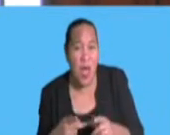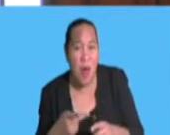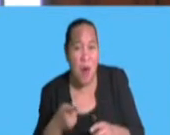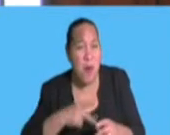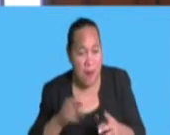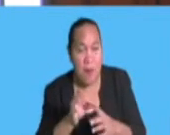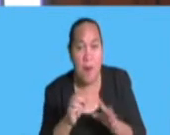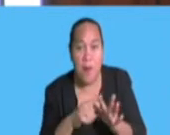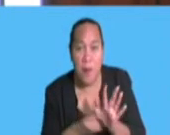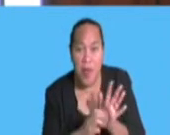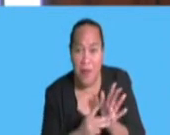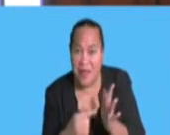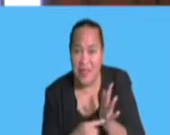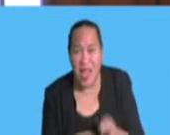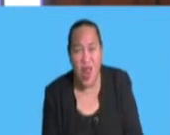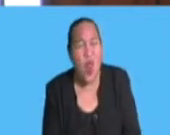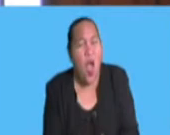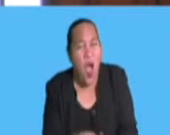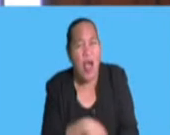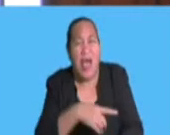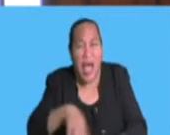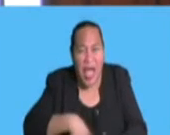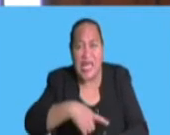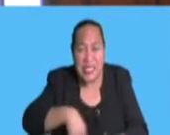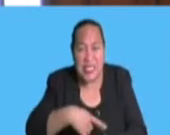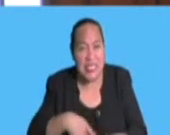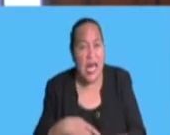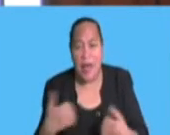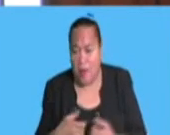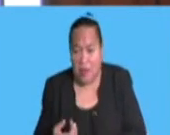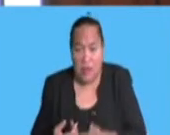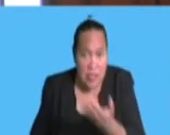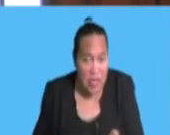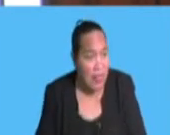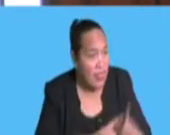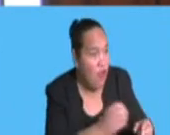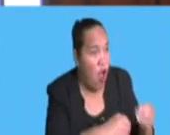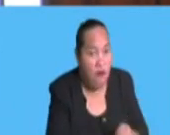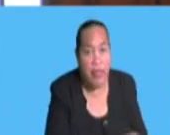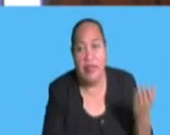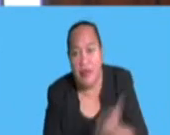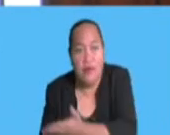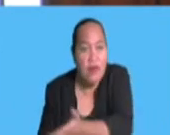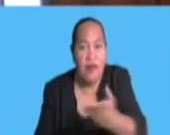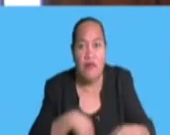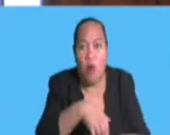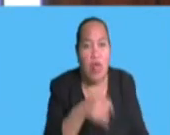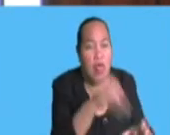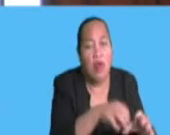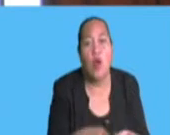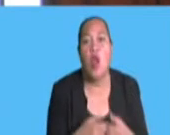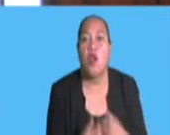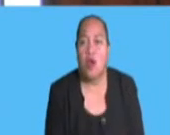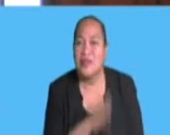tedious to obtain. Files go through too many different departments, too many different desks, and frequently lost or misplaced. We